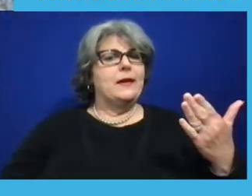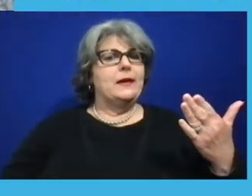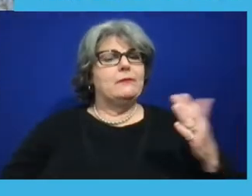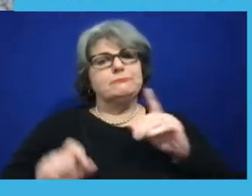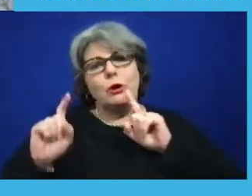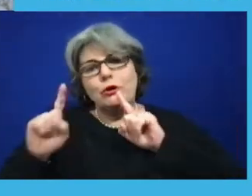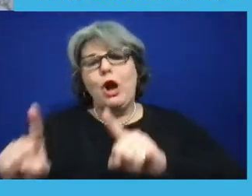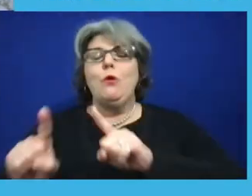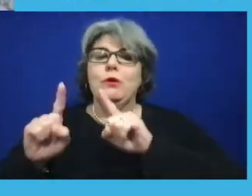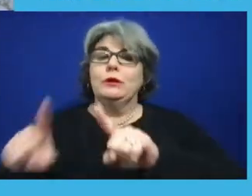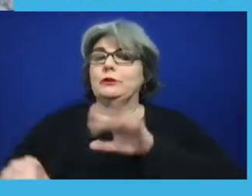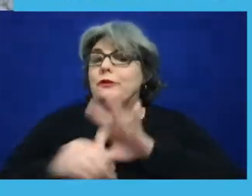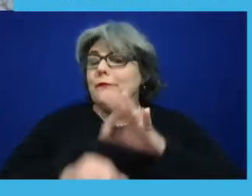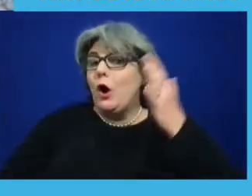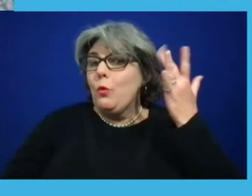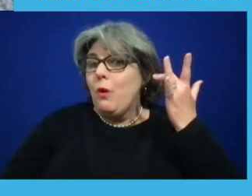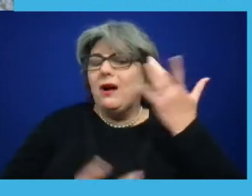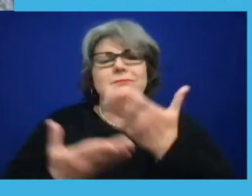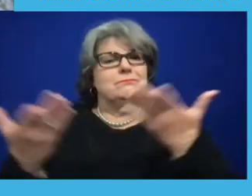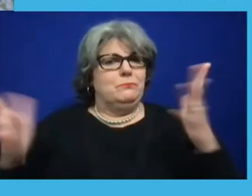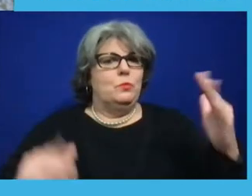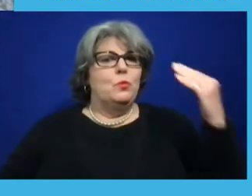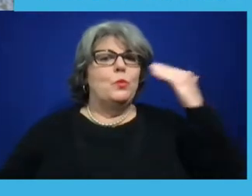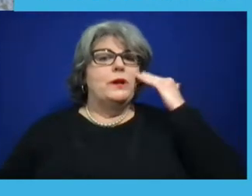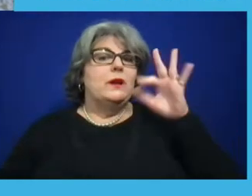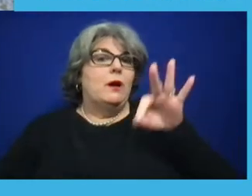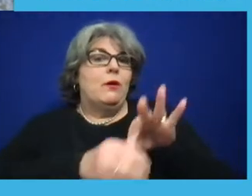And we are turning out